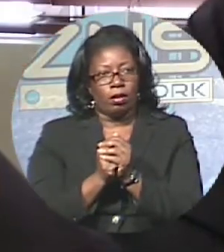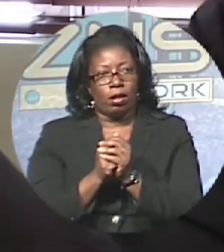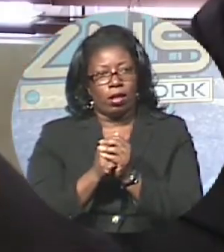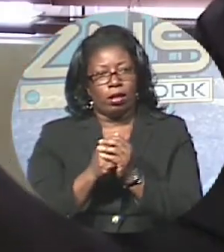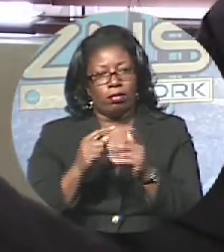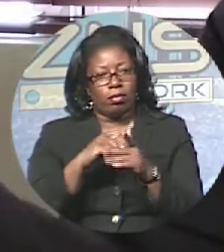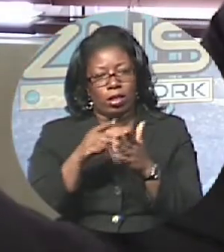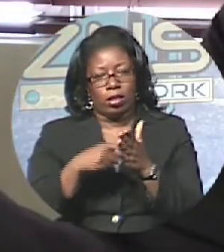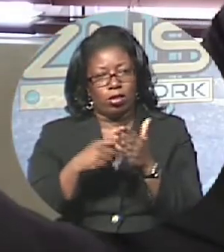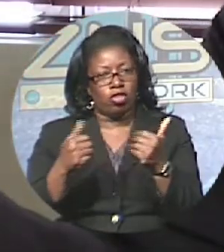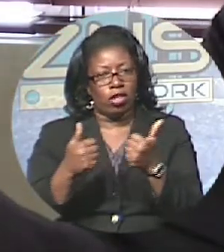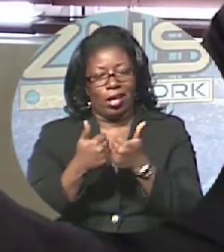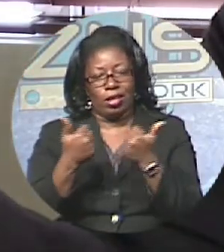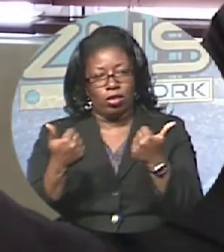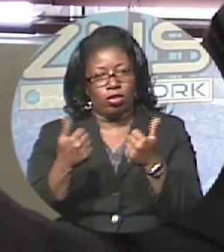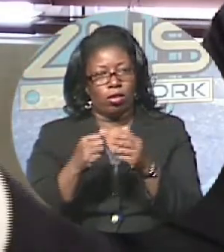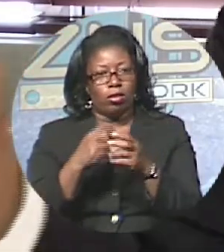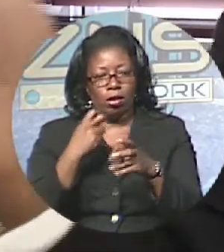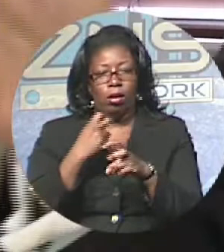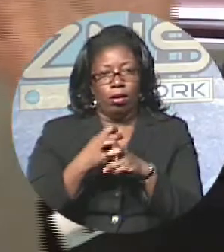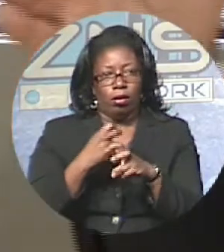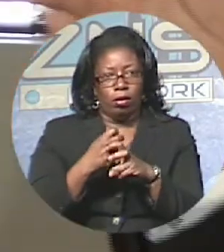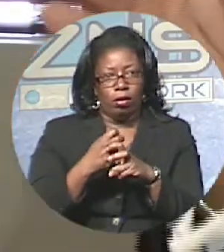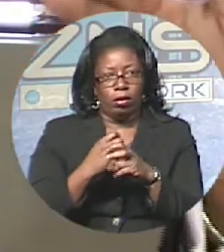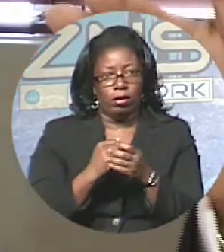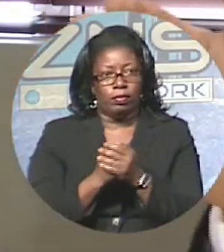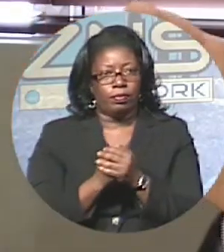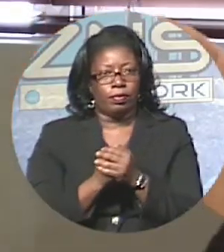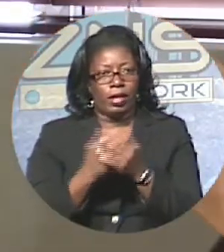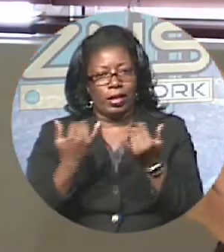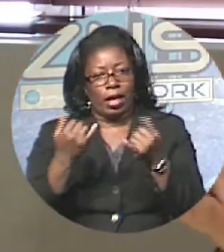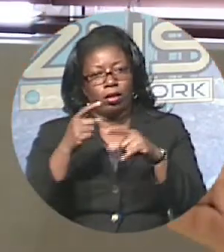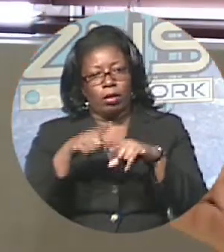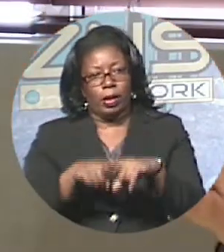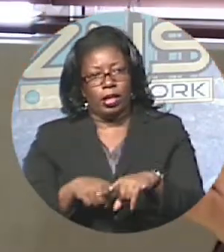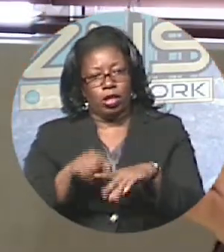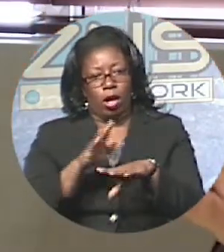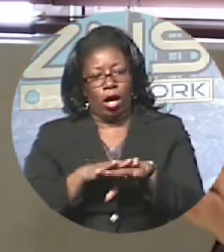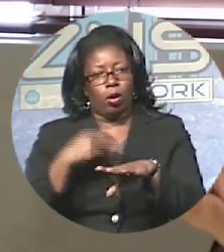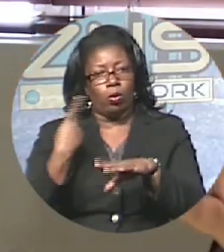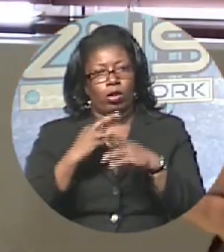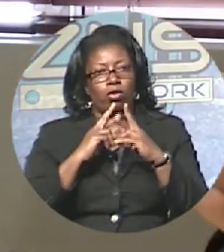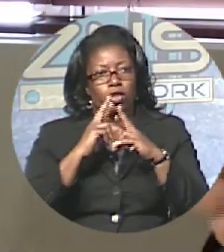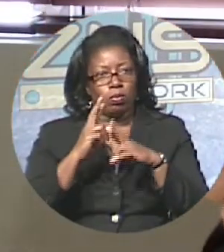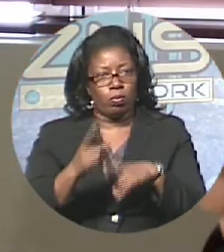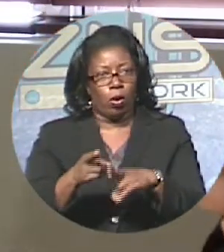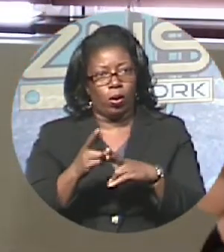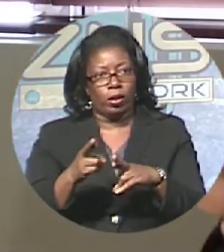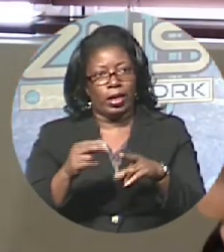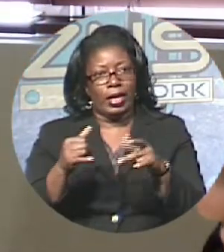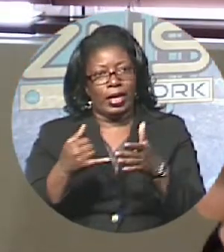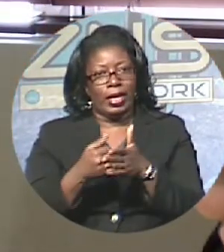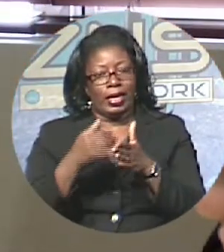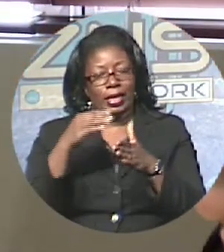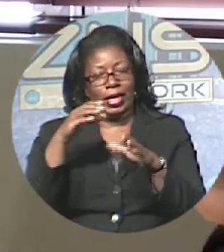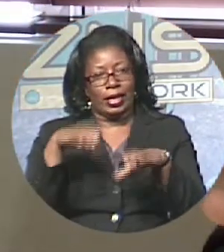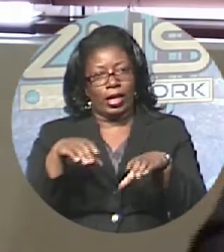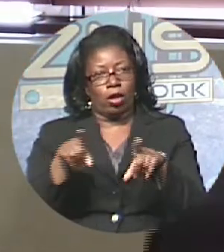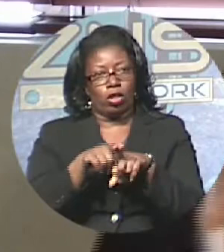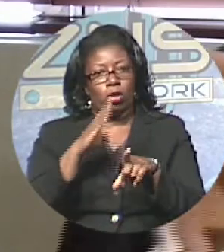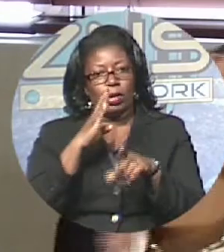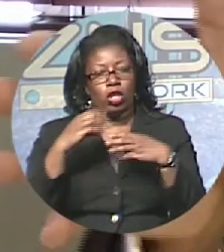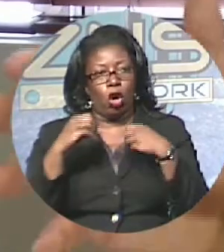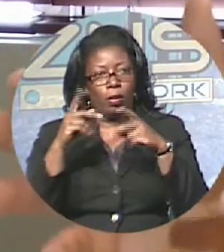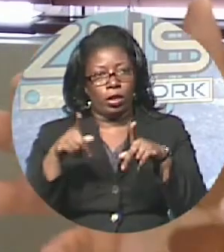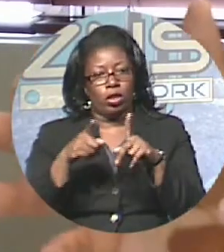not fool ourselves, but it depending on how we respond, it could also be an opportunity for